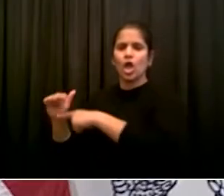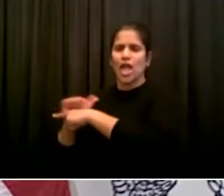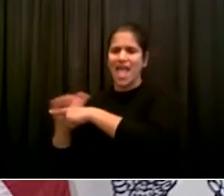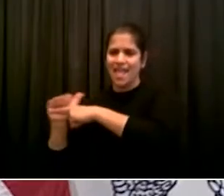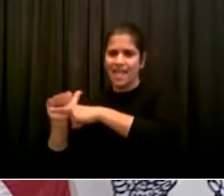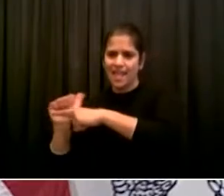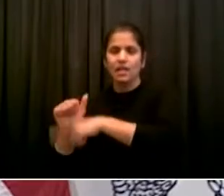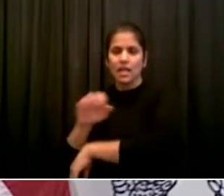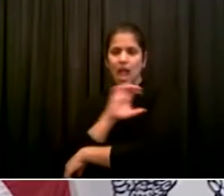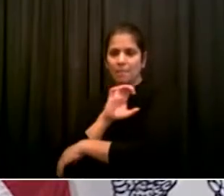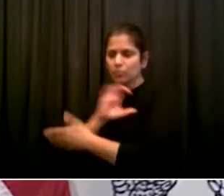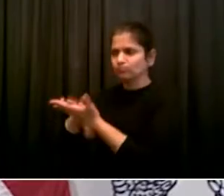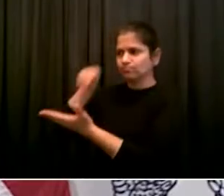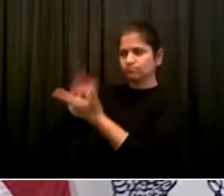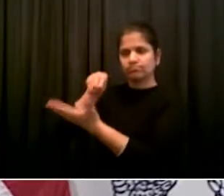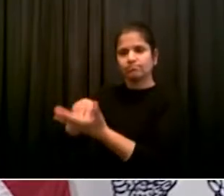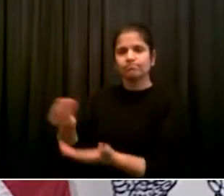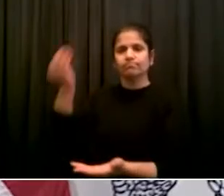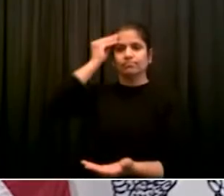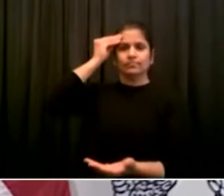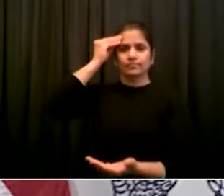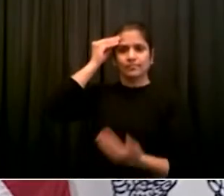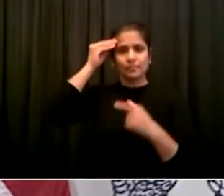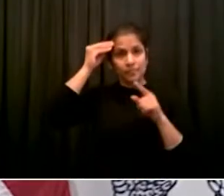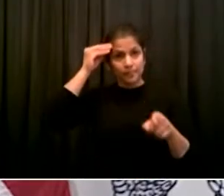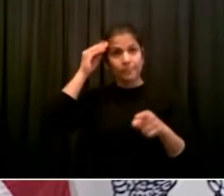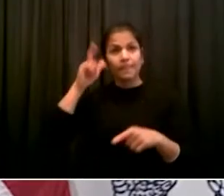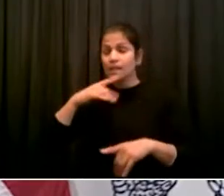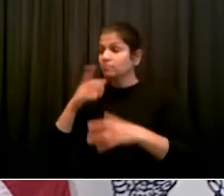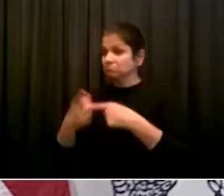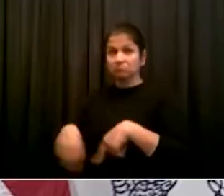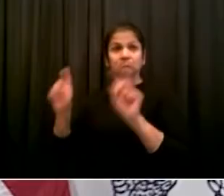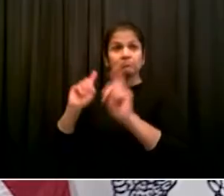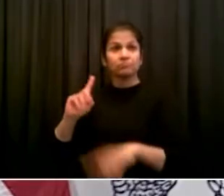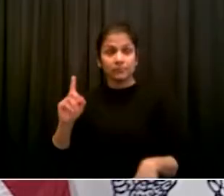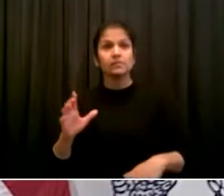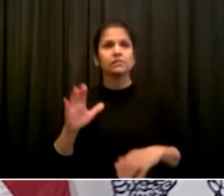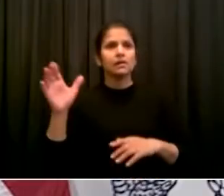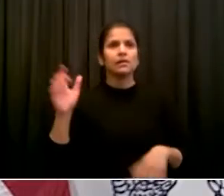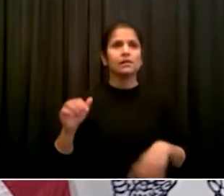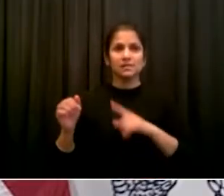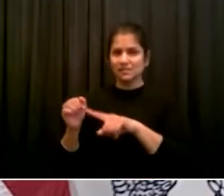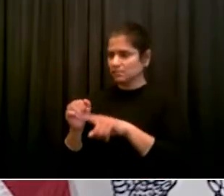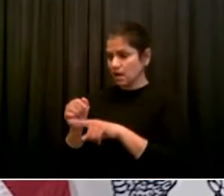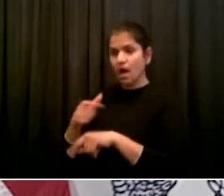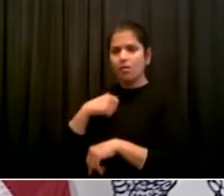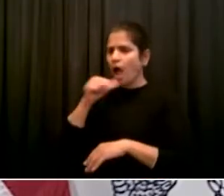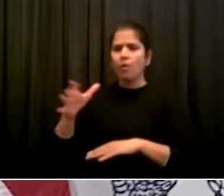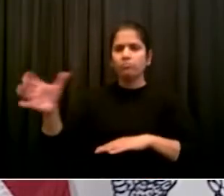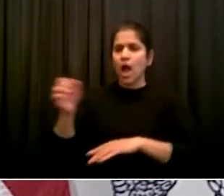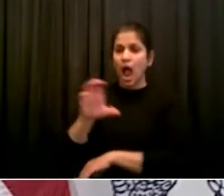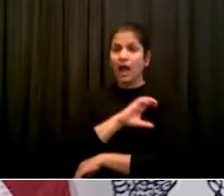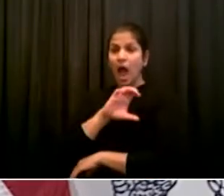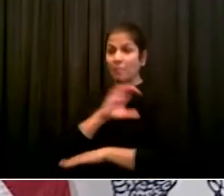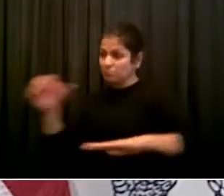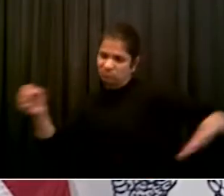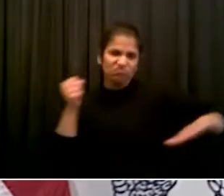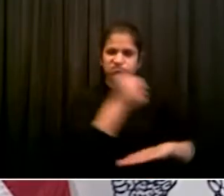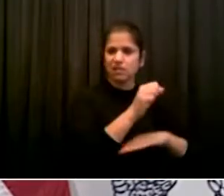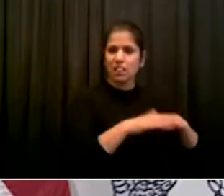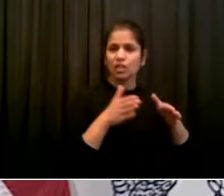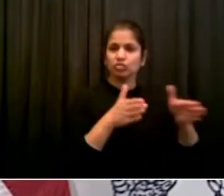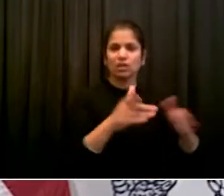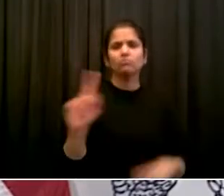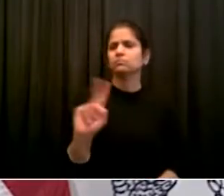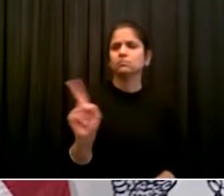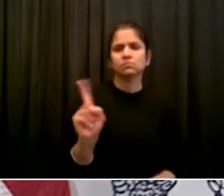duty on our streets and for whom there needs to be a deeper reevaluation. For some officers, it may mean the recognition that perhaps they